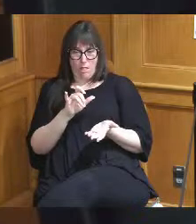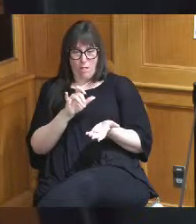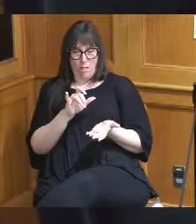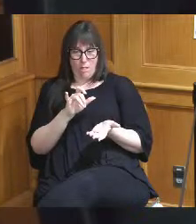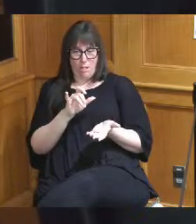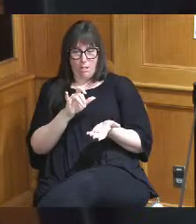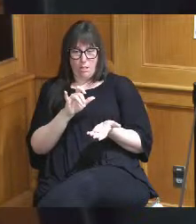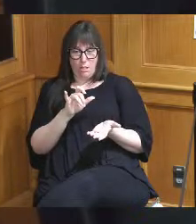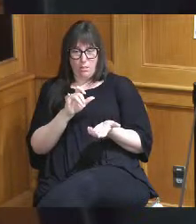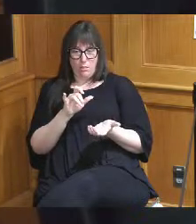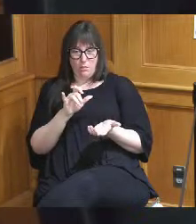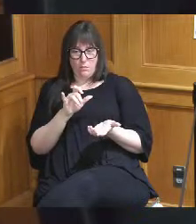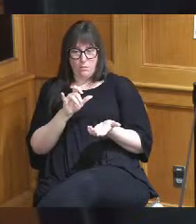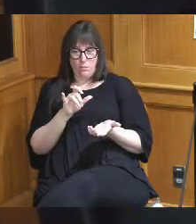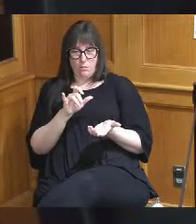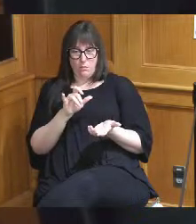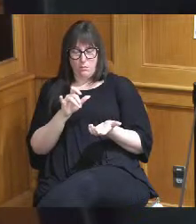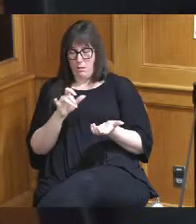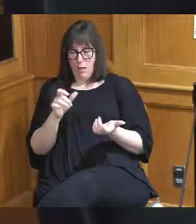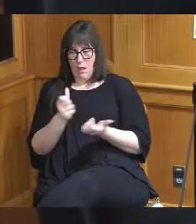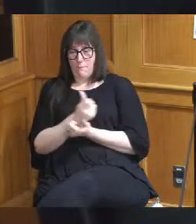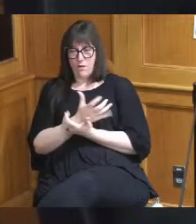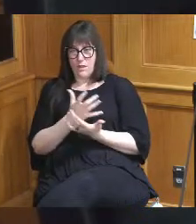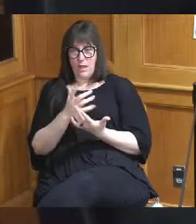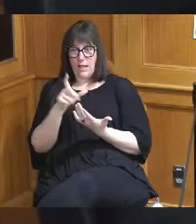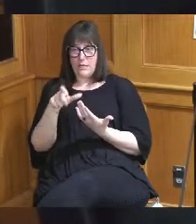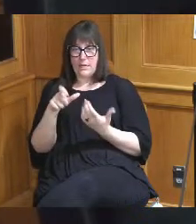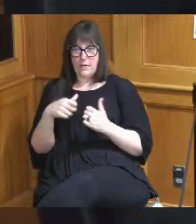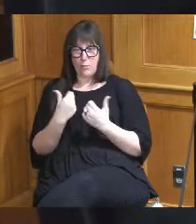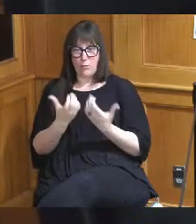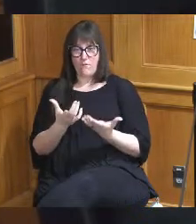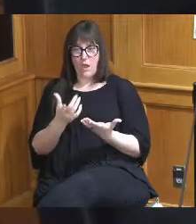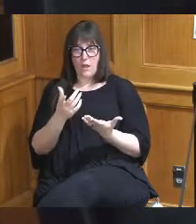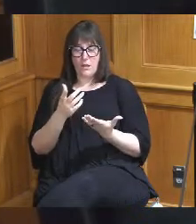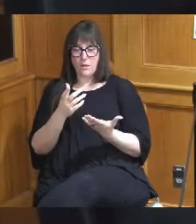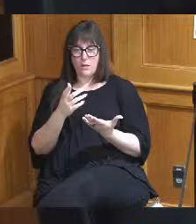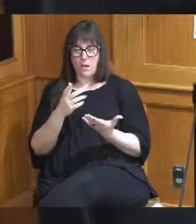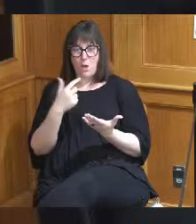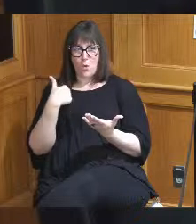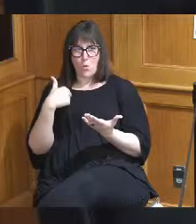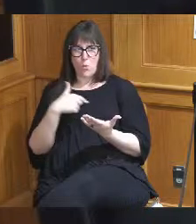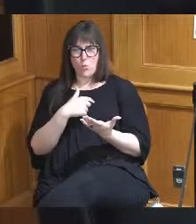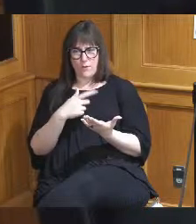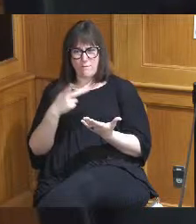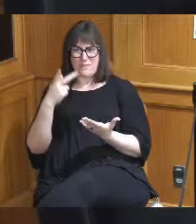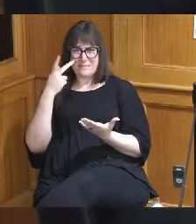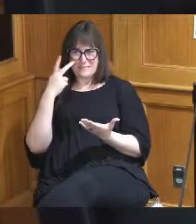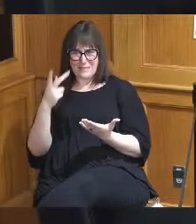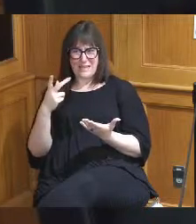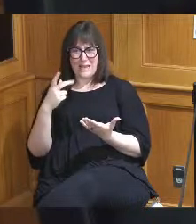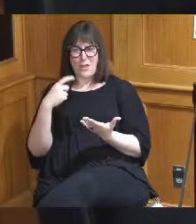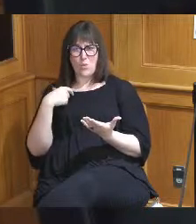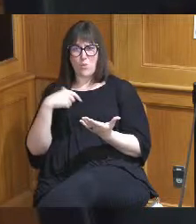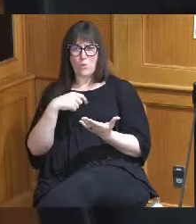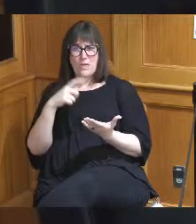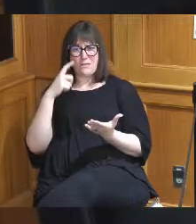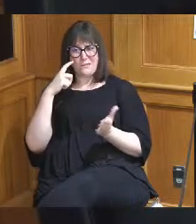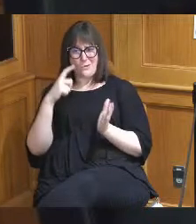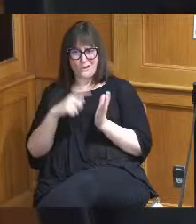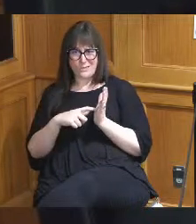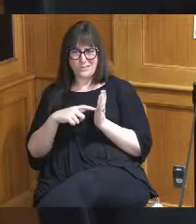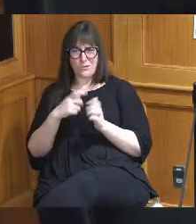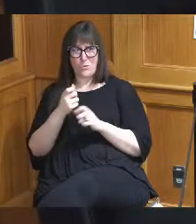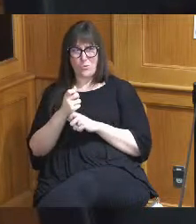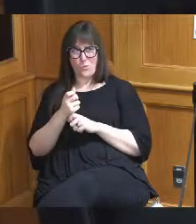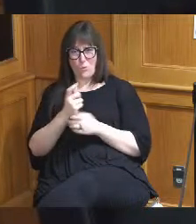provide, particularly the residential services. I mean, we've been seeing this and we've been noting it every week. We get these